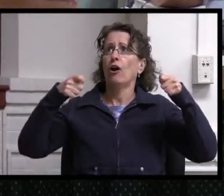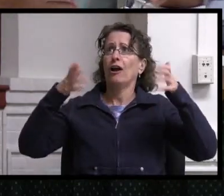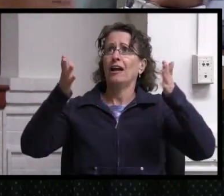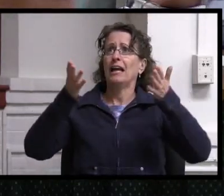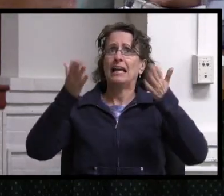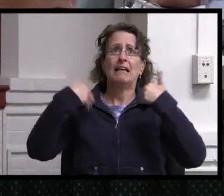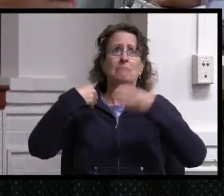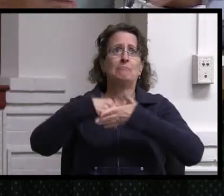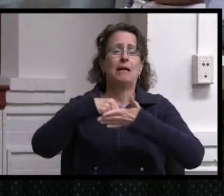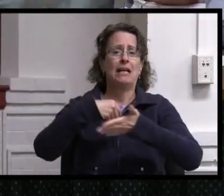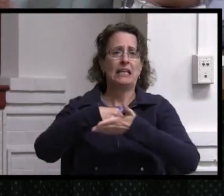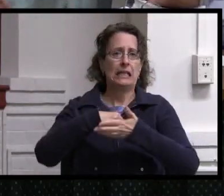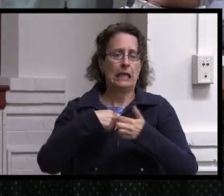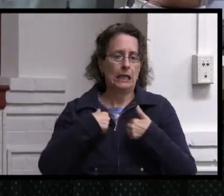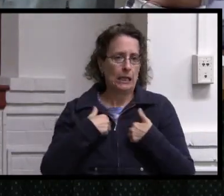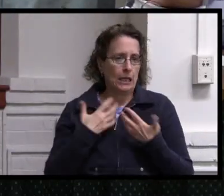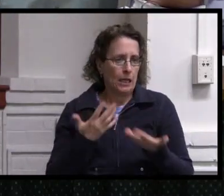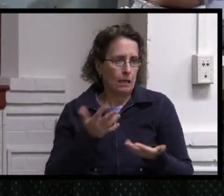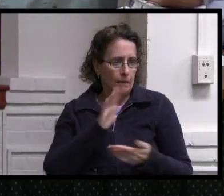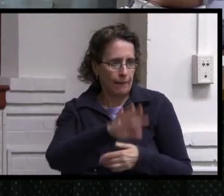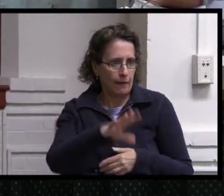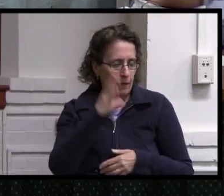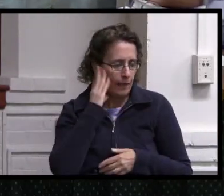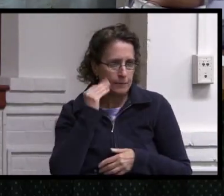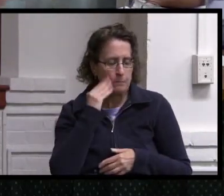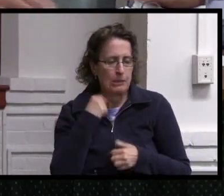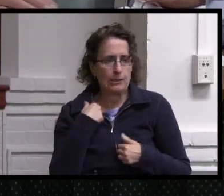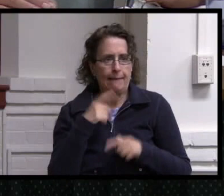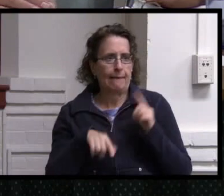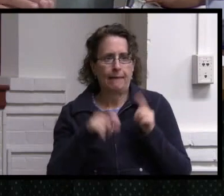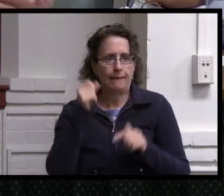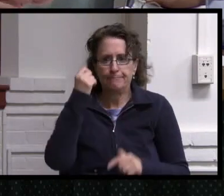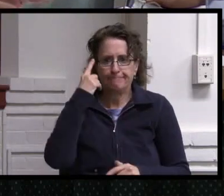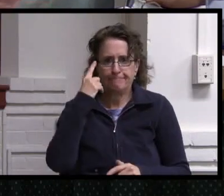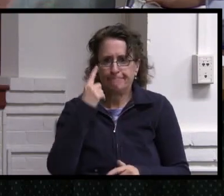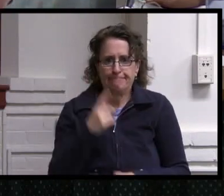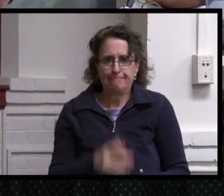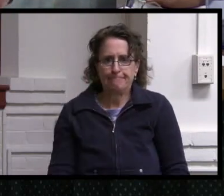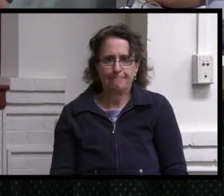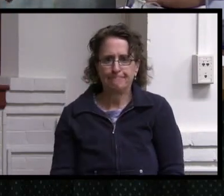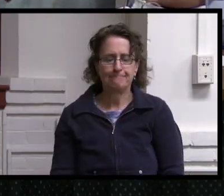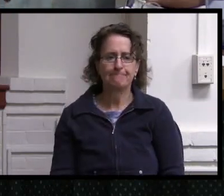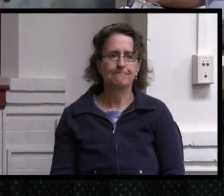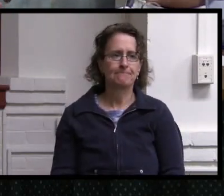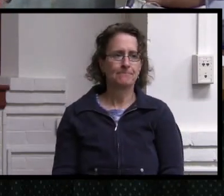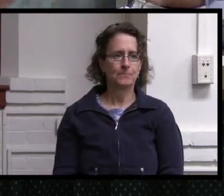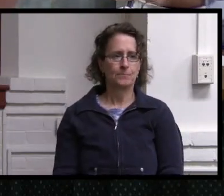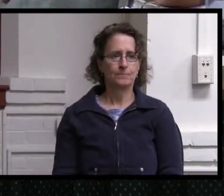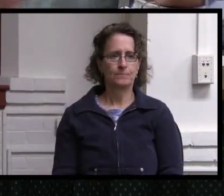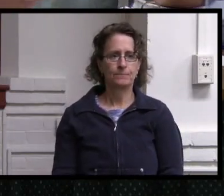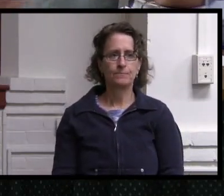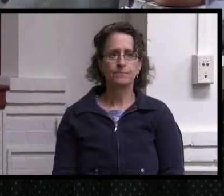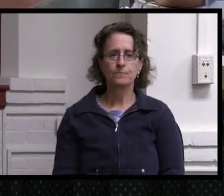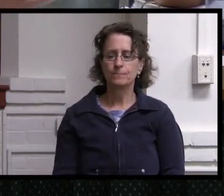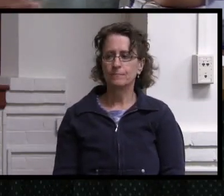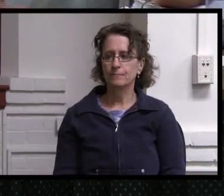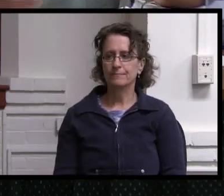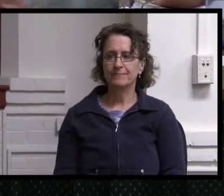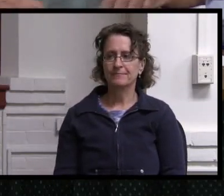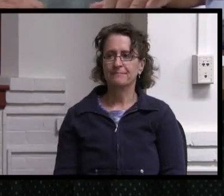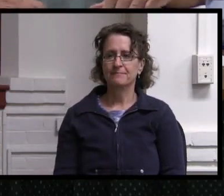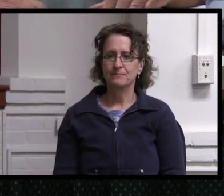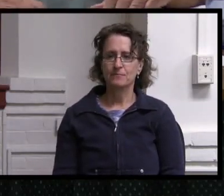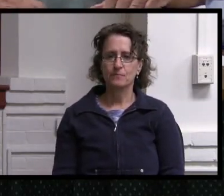empathize with people that have to panhandle. I just haven't. So, you know, that's